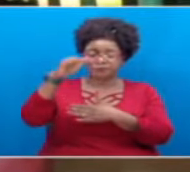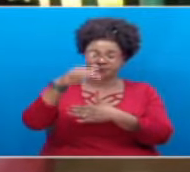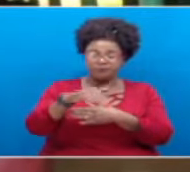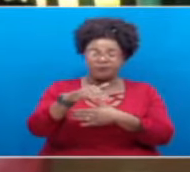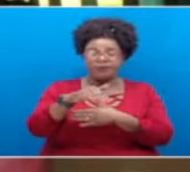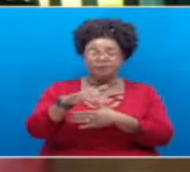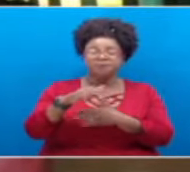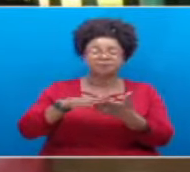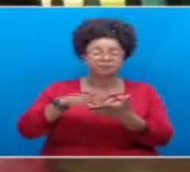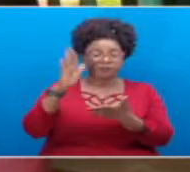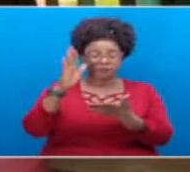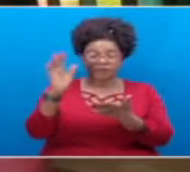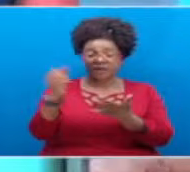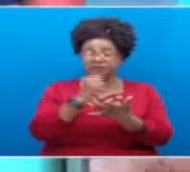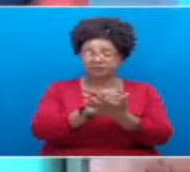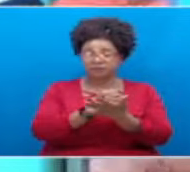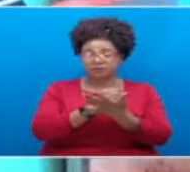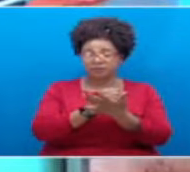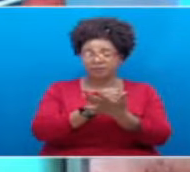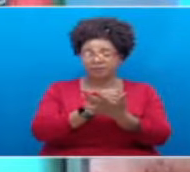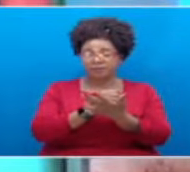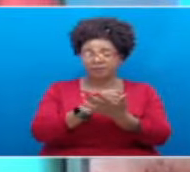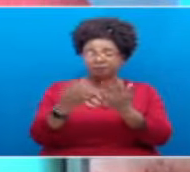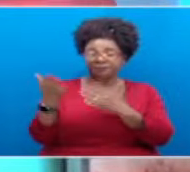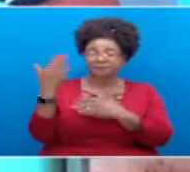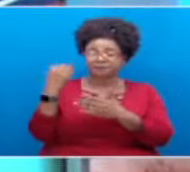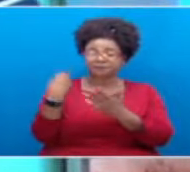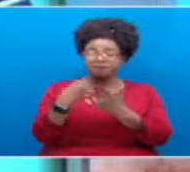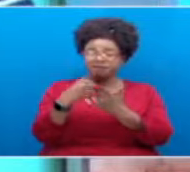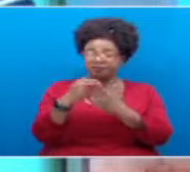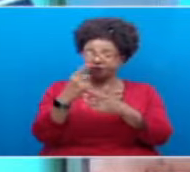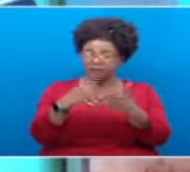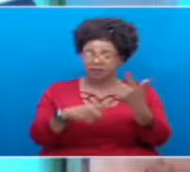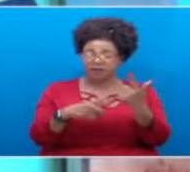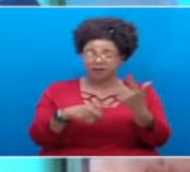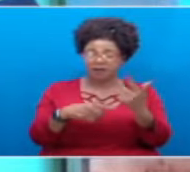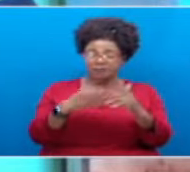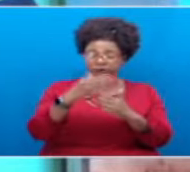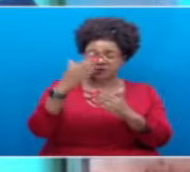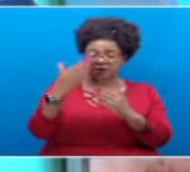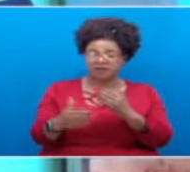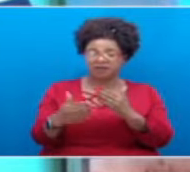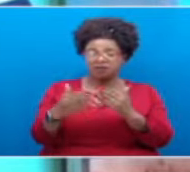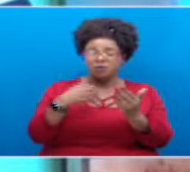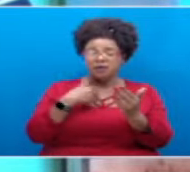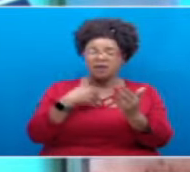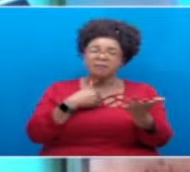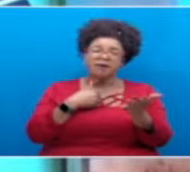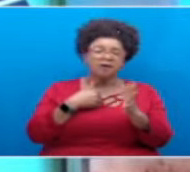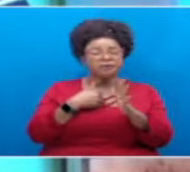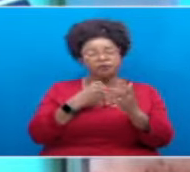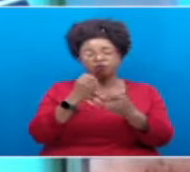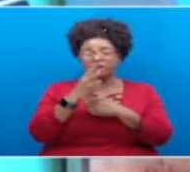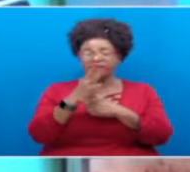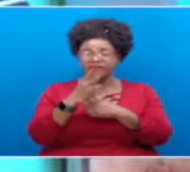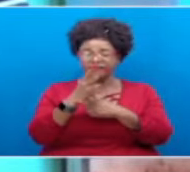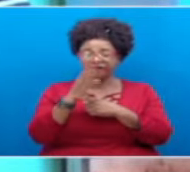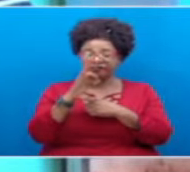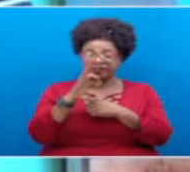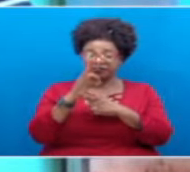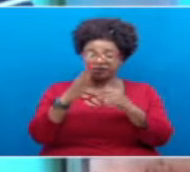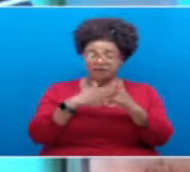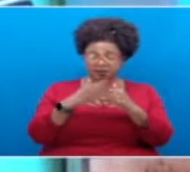the wards. The beginning of the last financial year to the end, we had around 1239